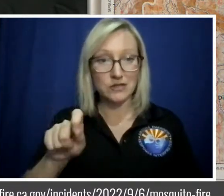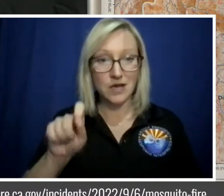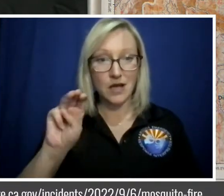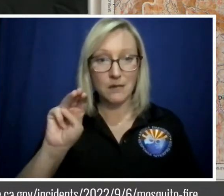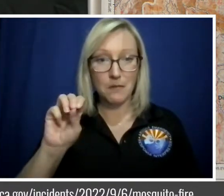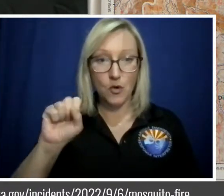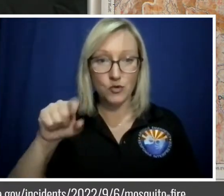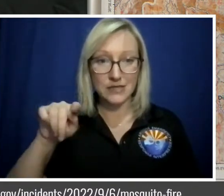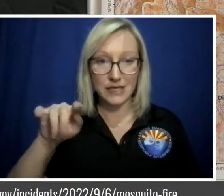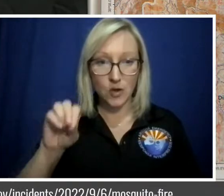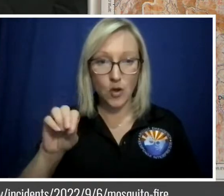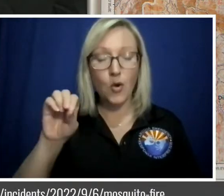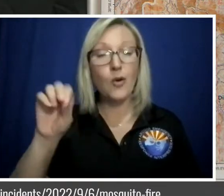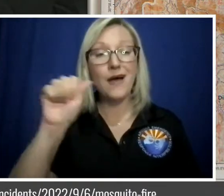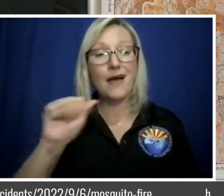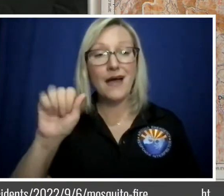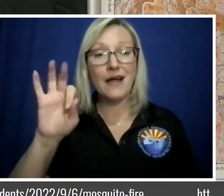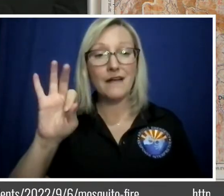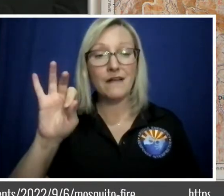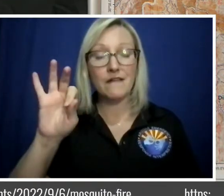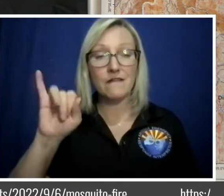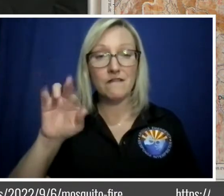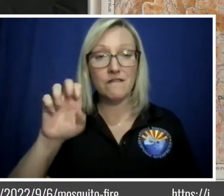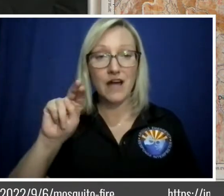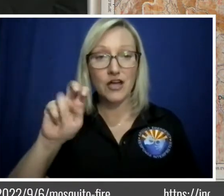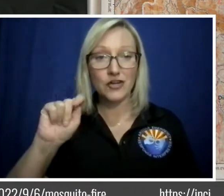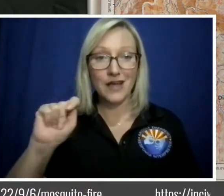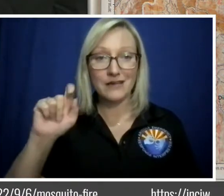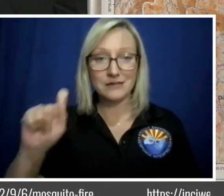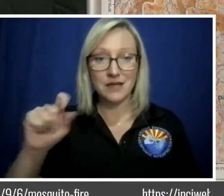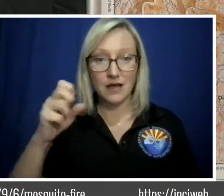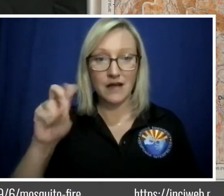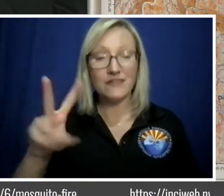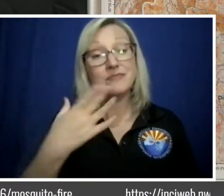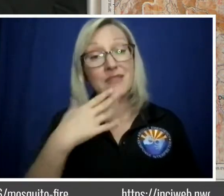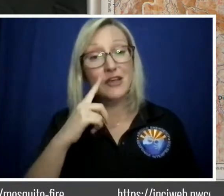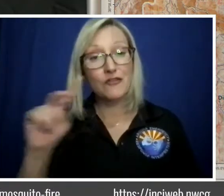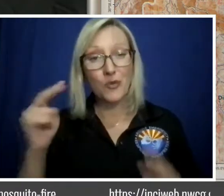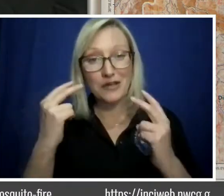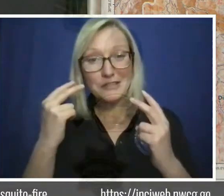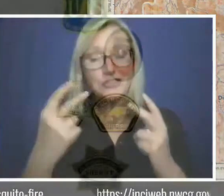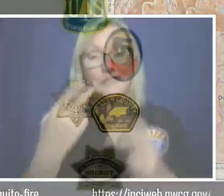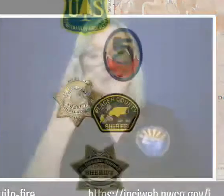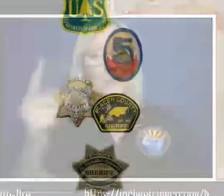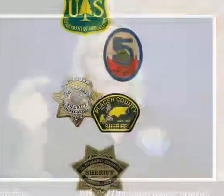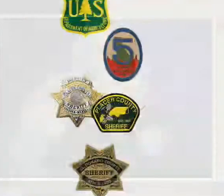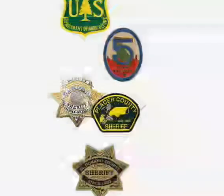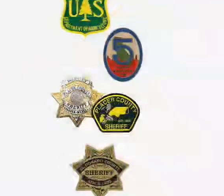2022.mosquito@firenet.gov. Thank you for joining us this evening. Thank you for your attention. We'll see you on Thursday.